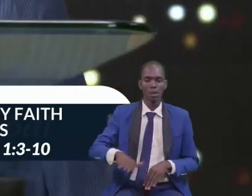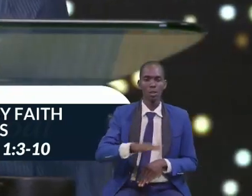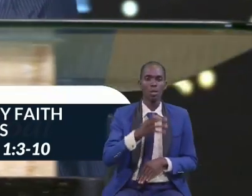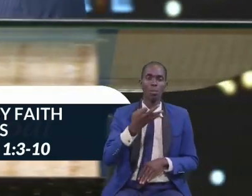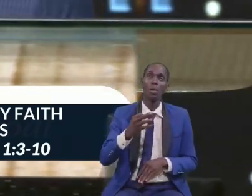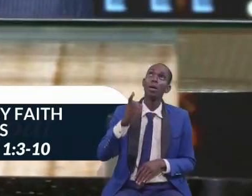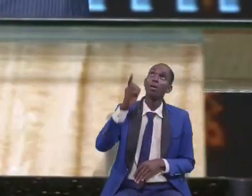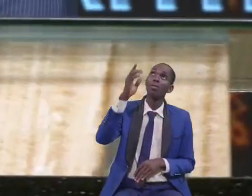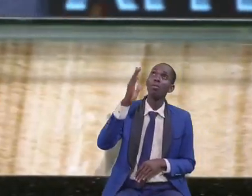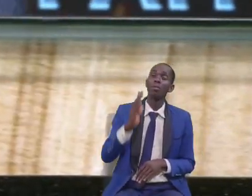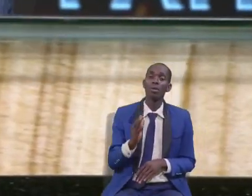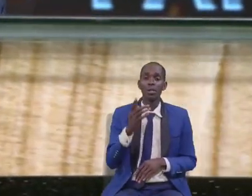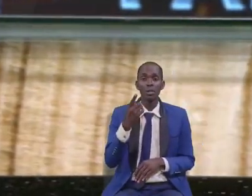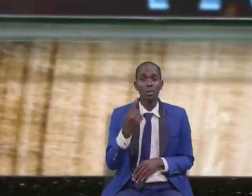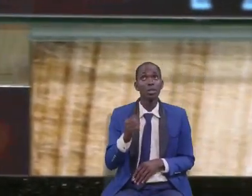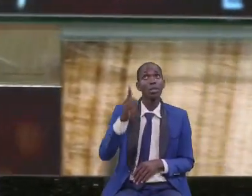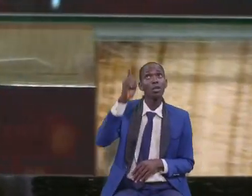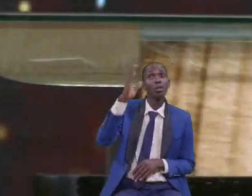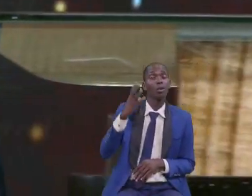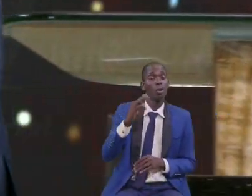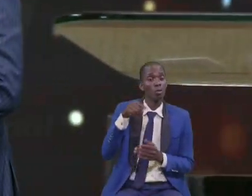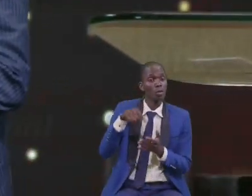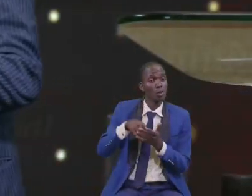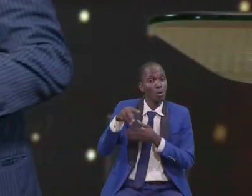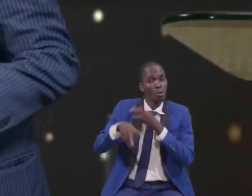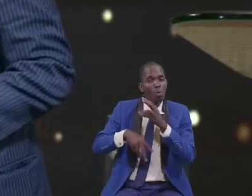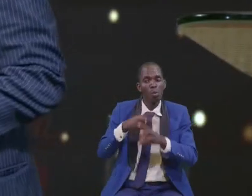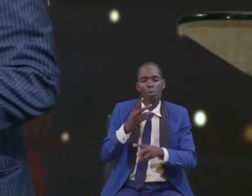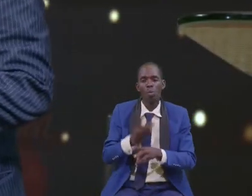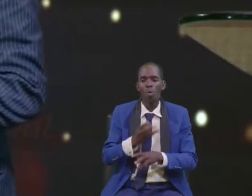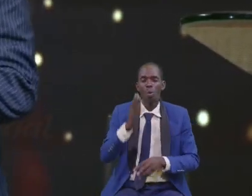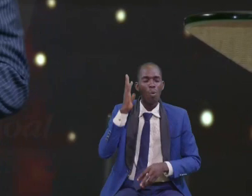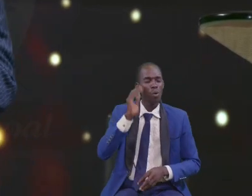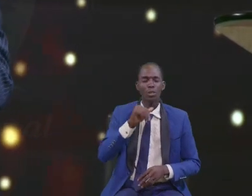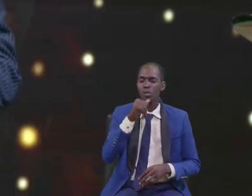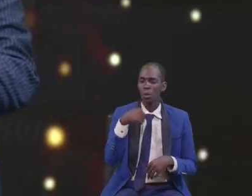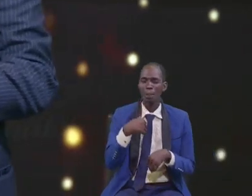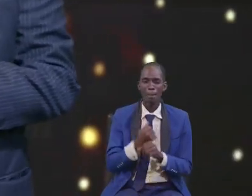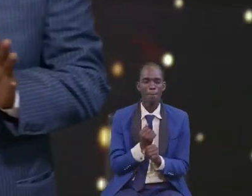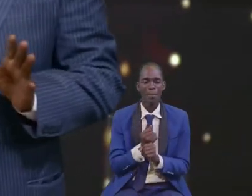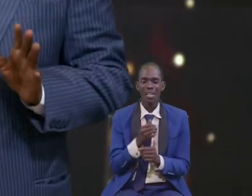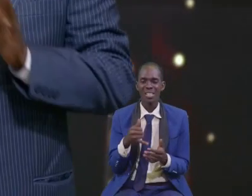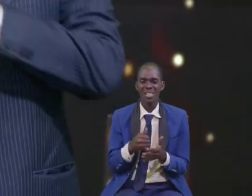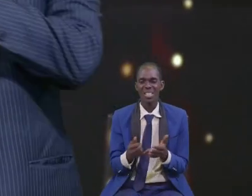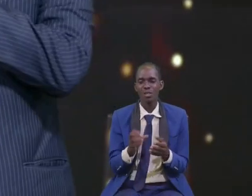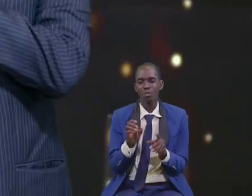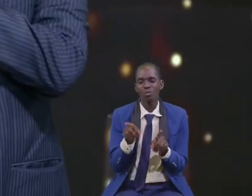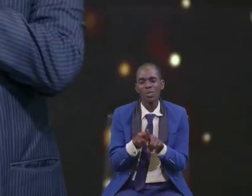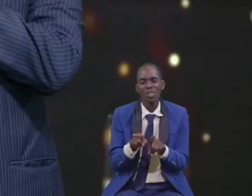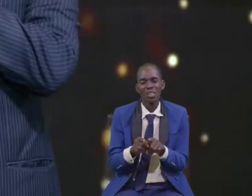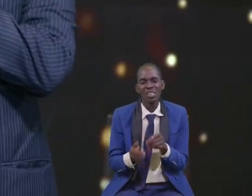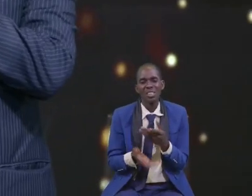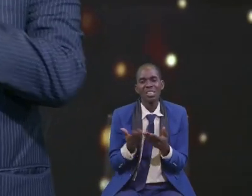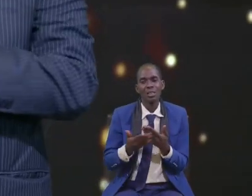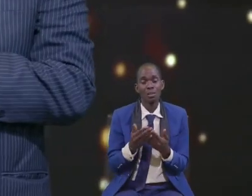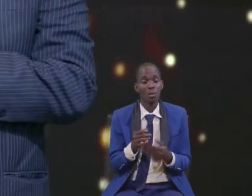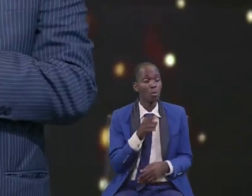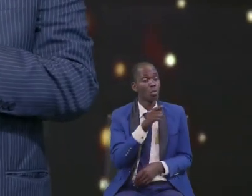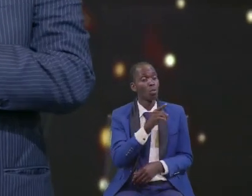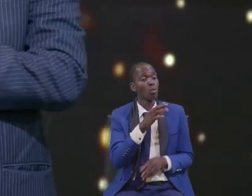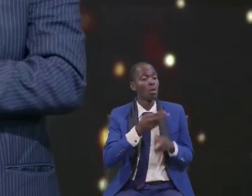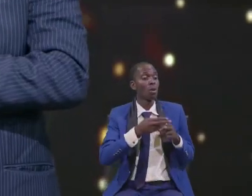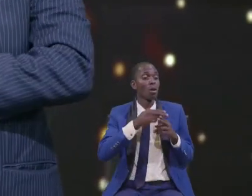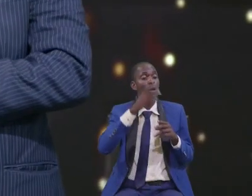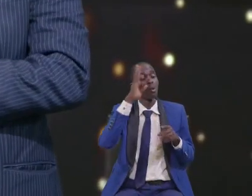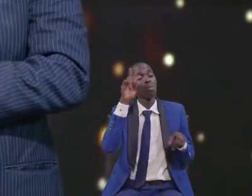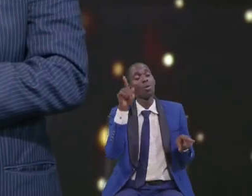of God. The God of this world will not make it too easy for you to, okay, your brother so-and-so, okay,